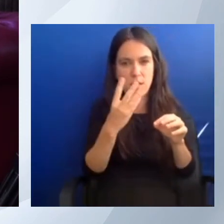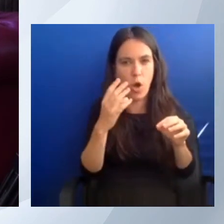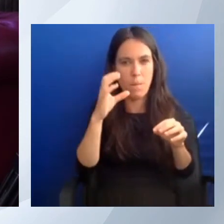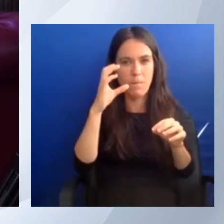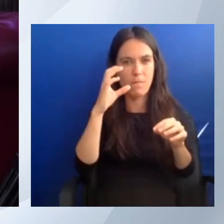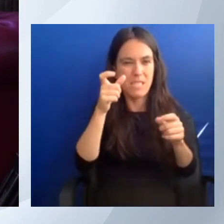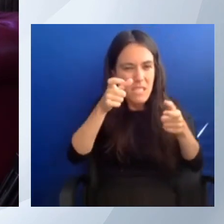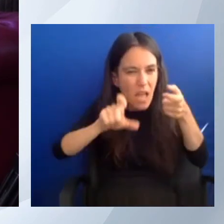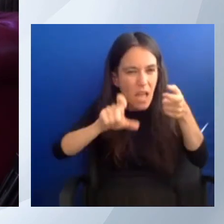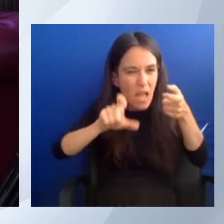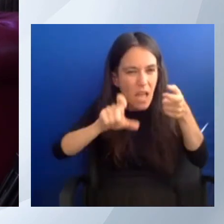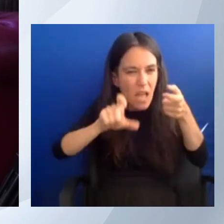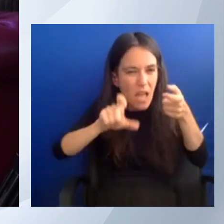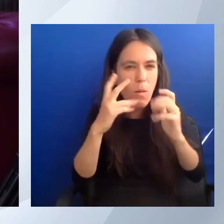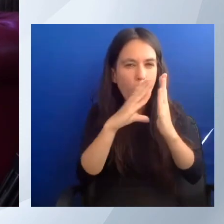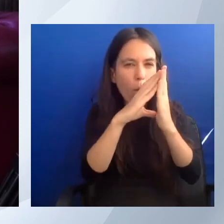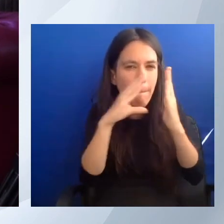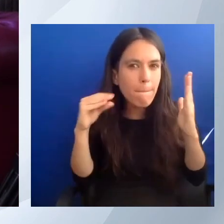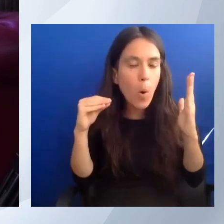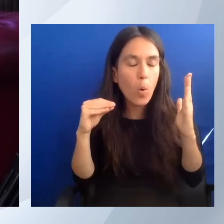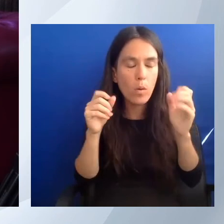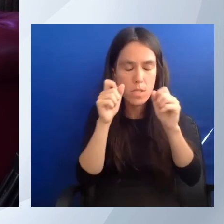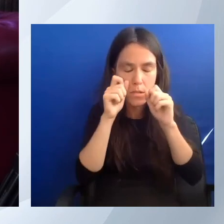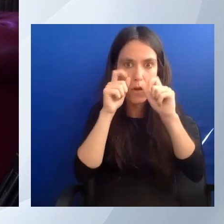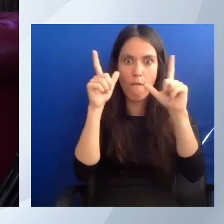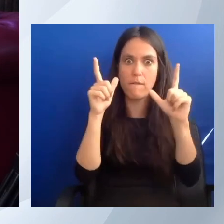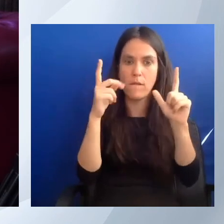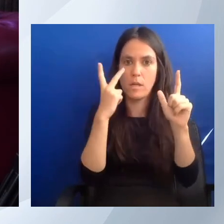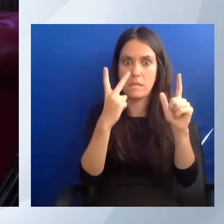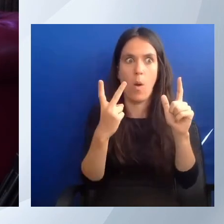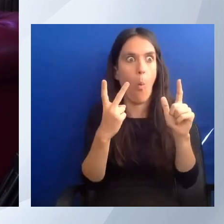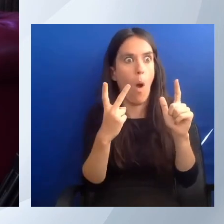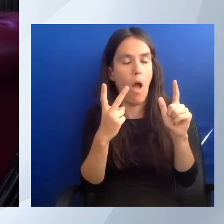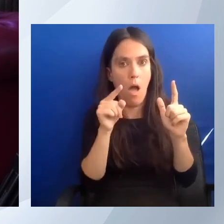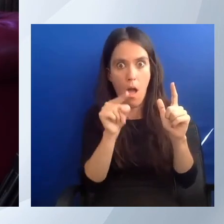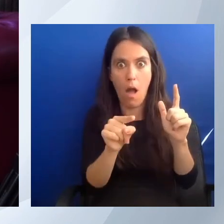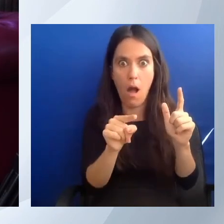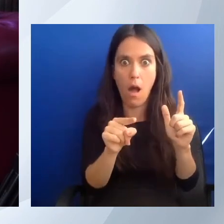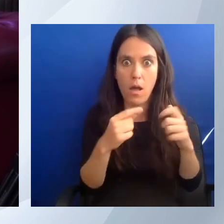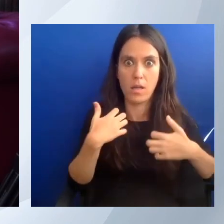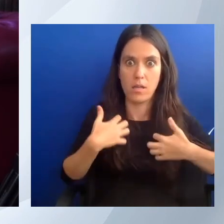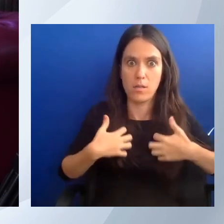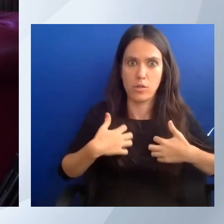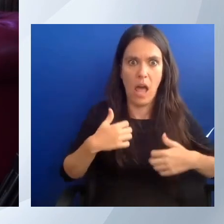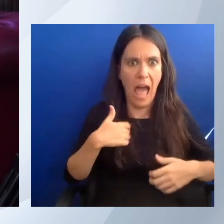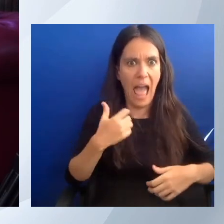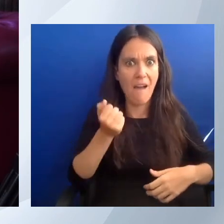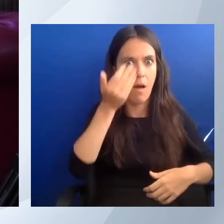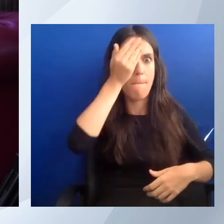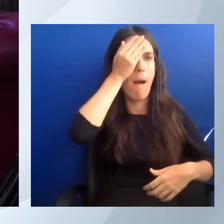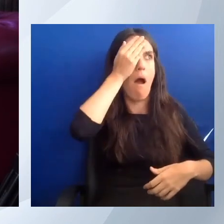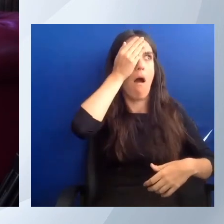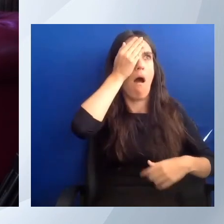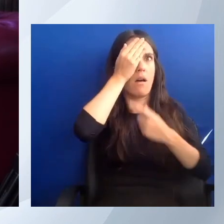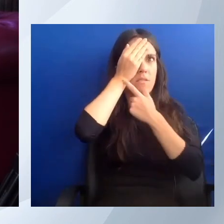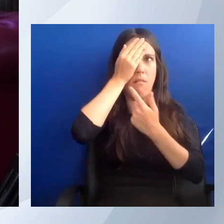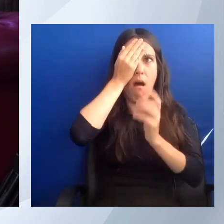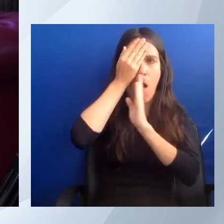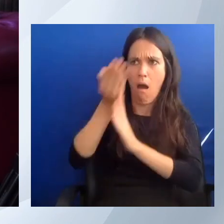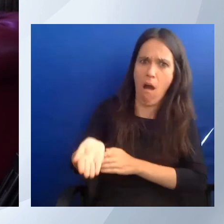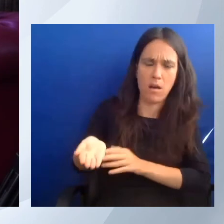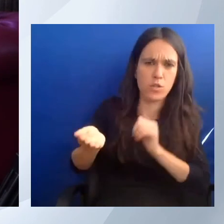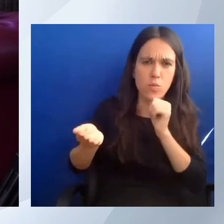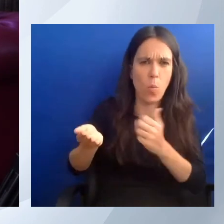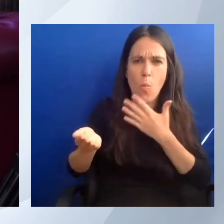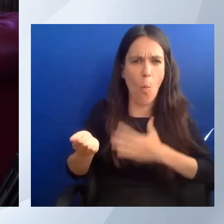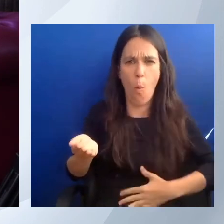bit. They discover, hey, it's a thing. I can introduce bias into my models, and I don't want to do that actually. But it's very